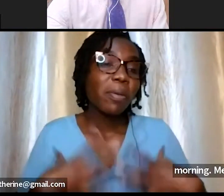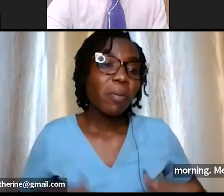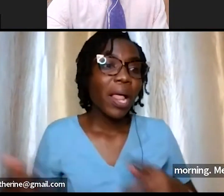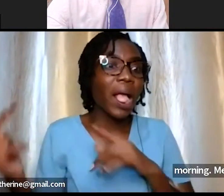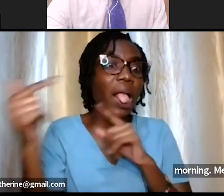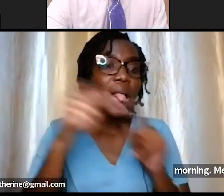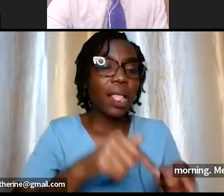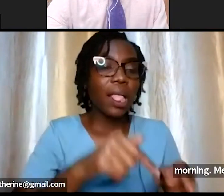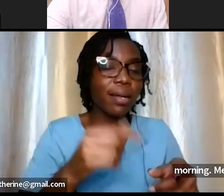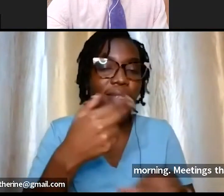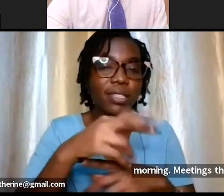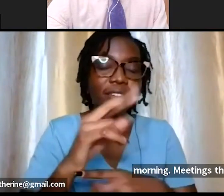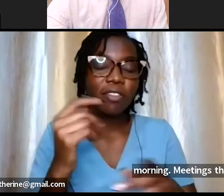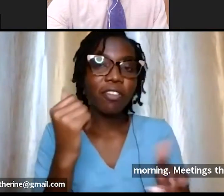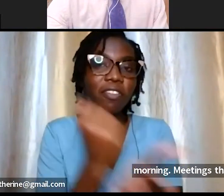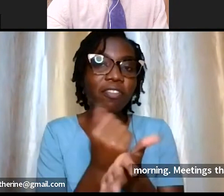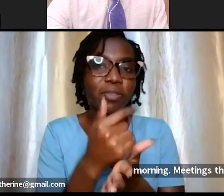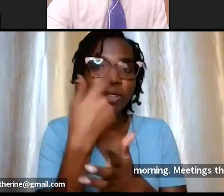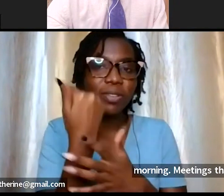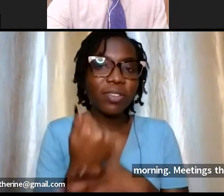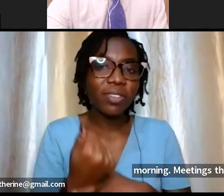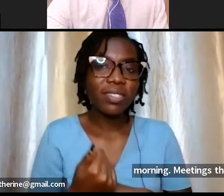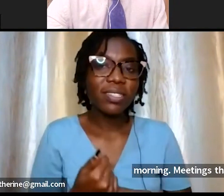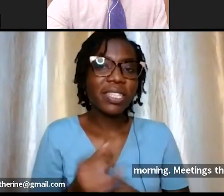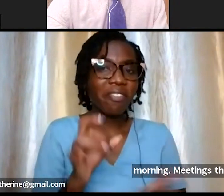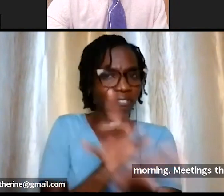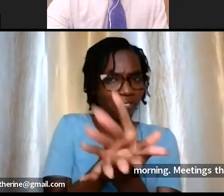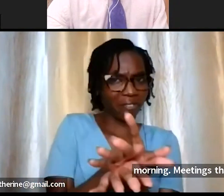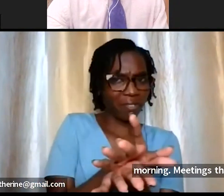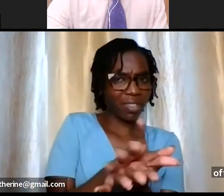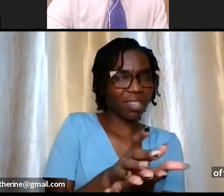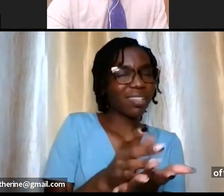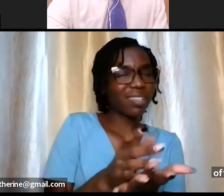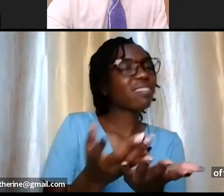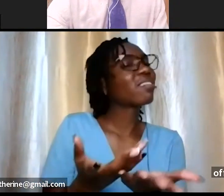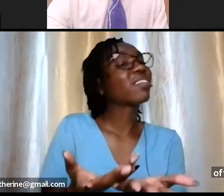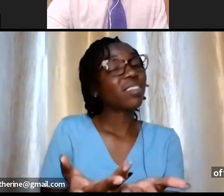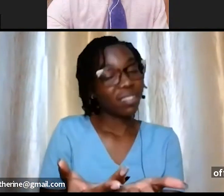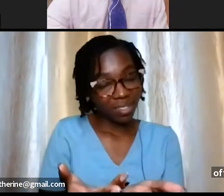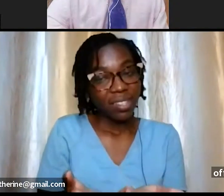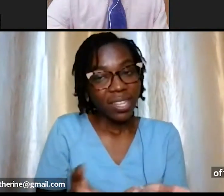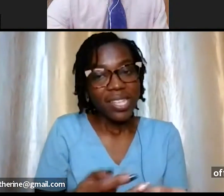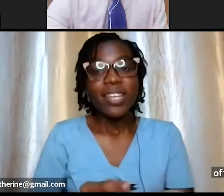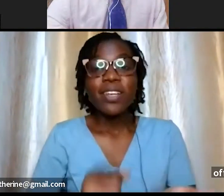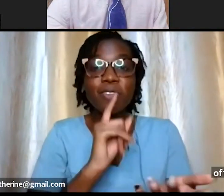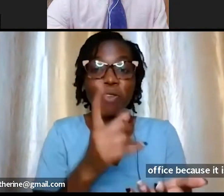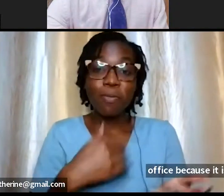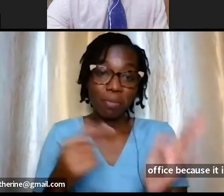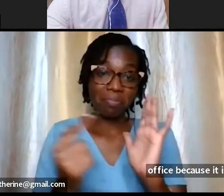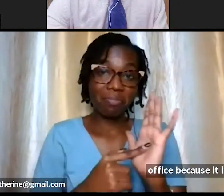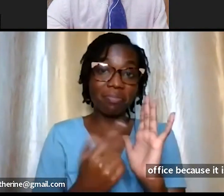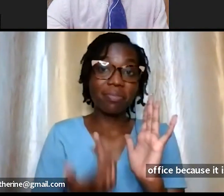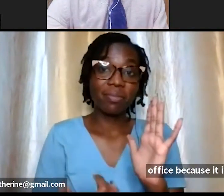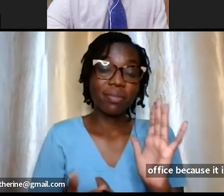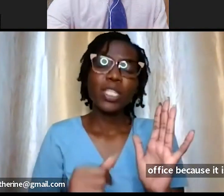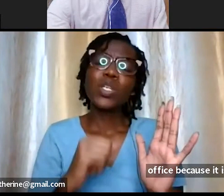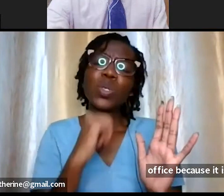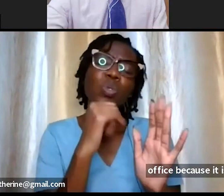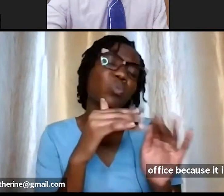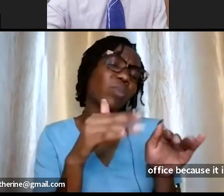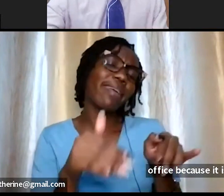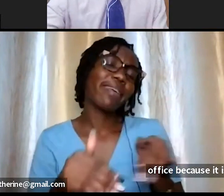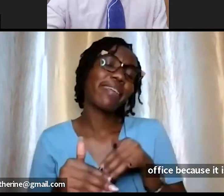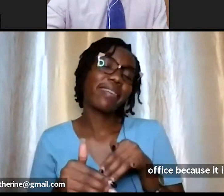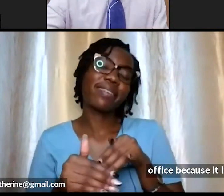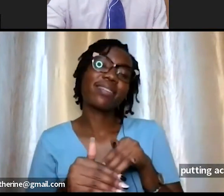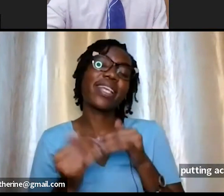because it is fire, you know. So the point I'm putting across here is, do not wait to